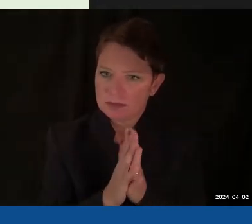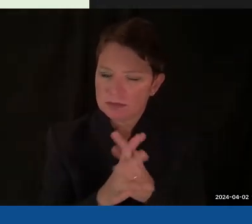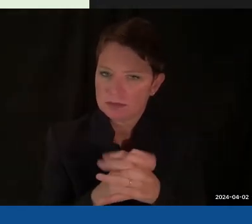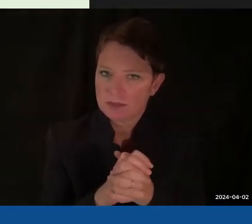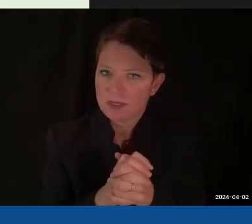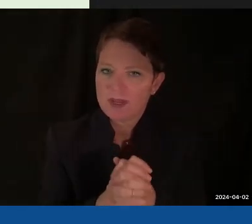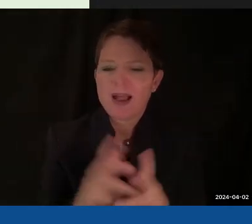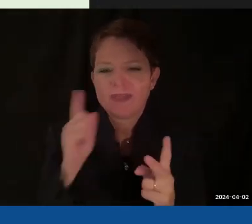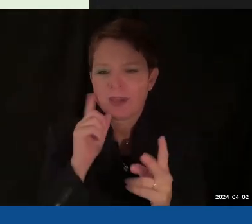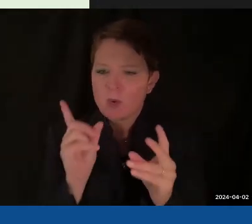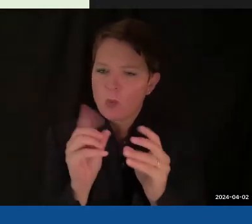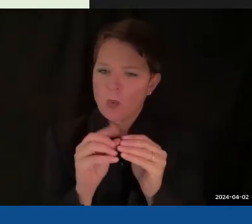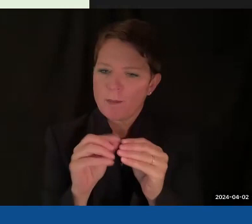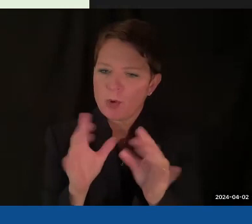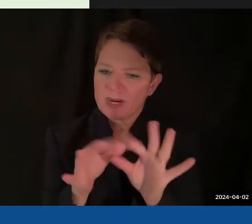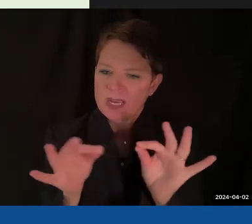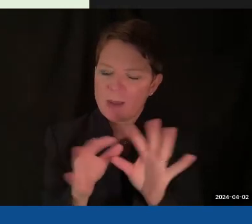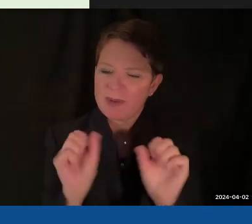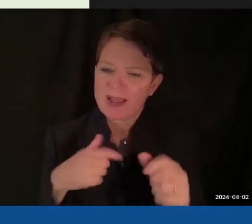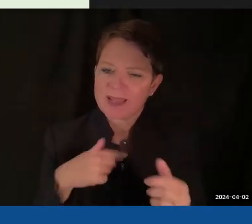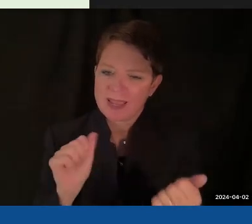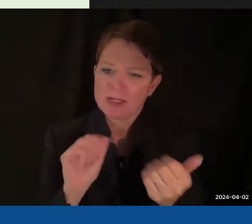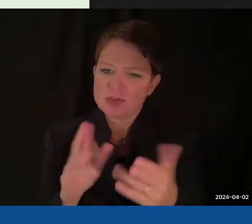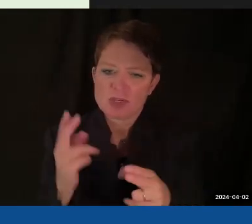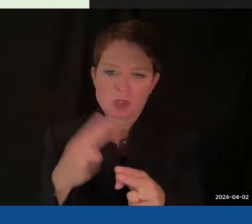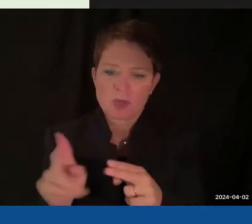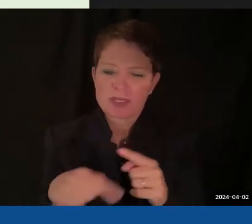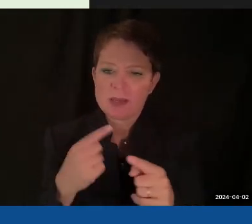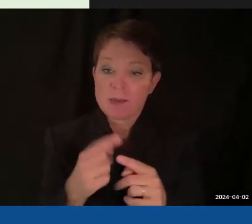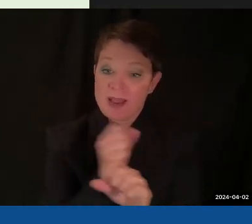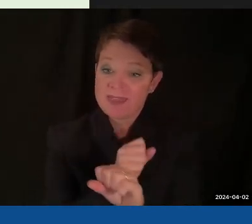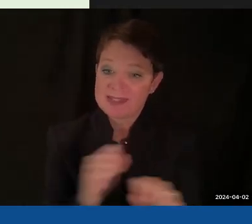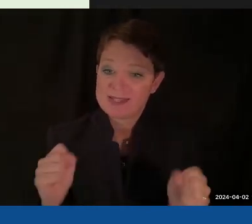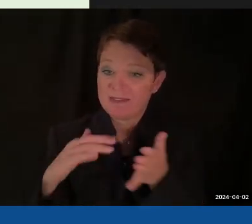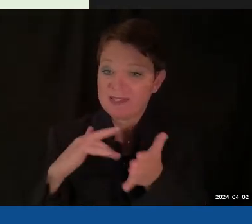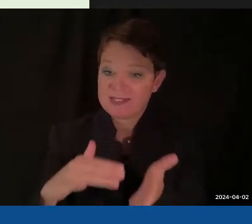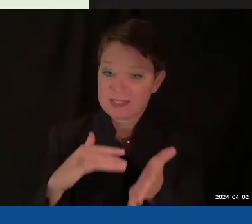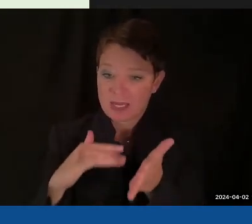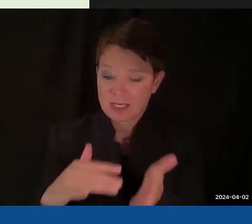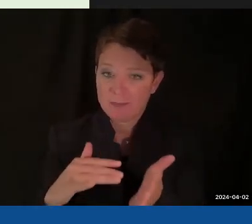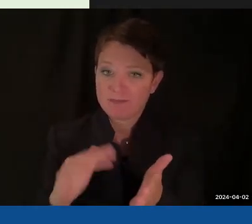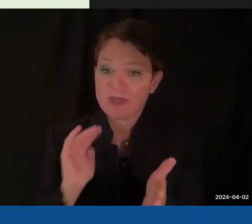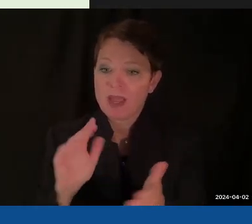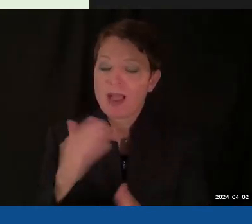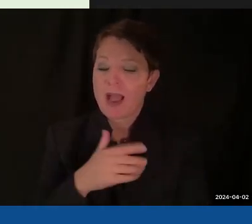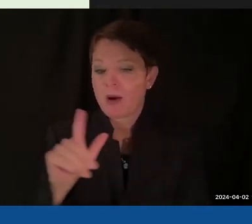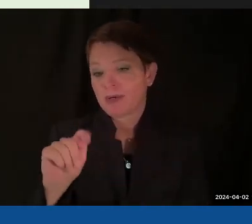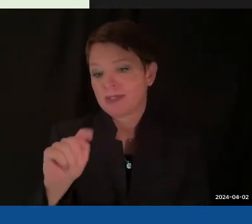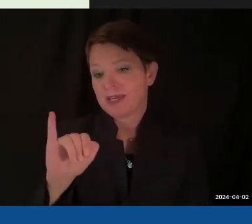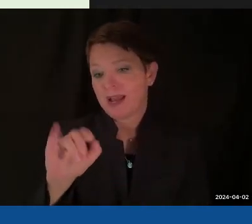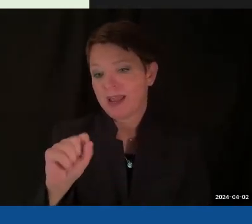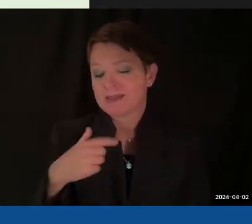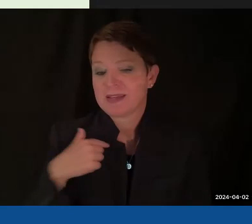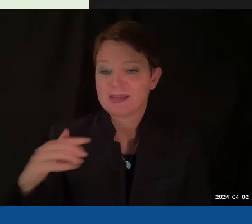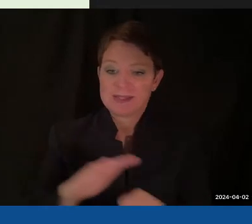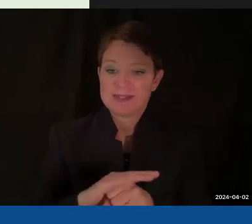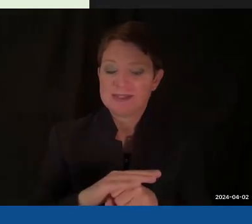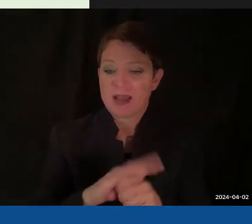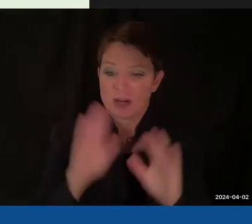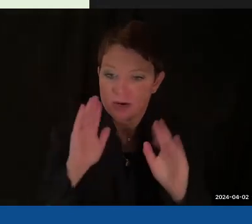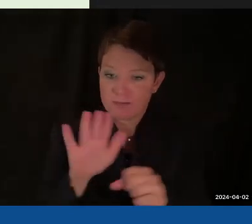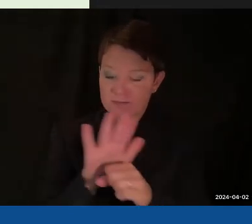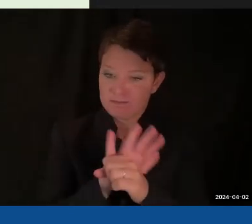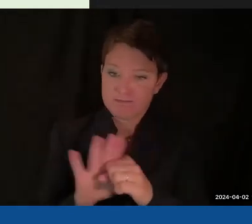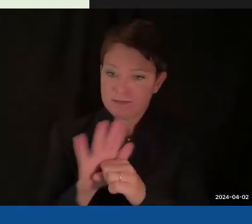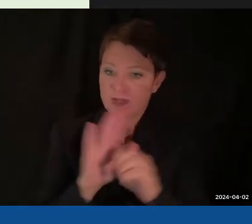And I think there was one more comment that I could address quickly about the safety study. So our TIS does have an entire section devoted